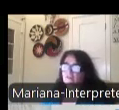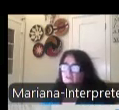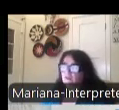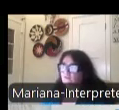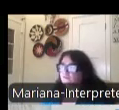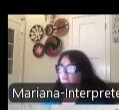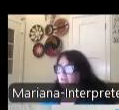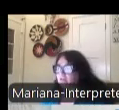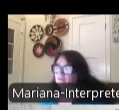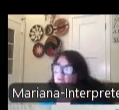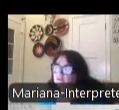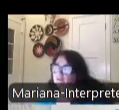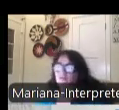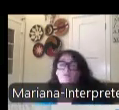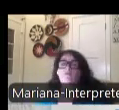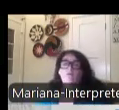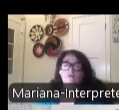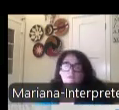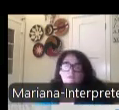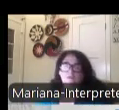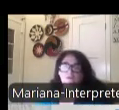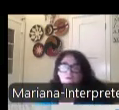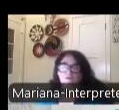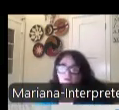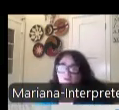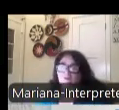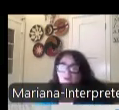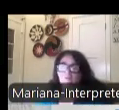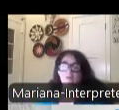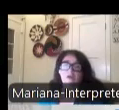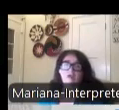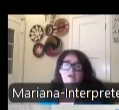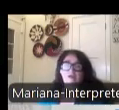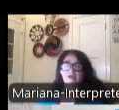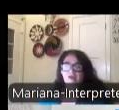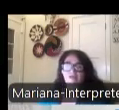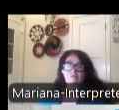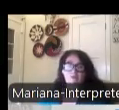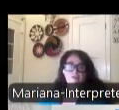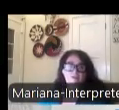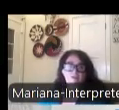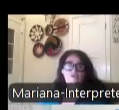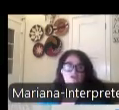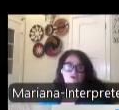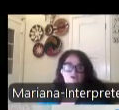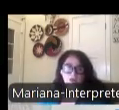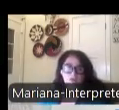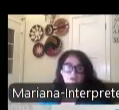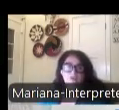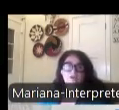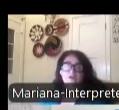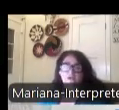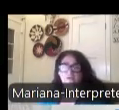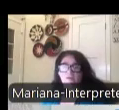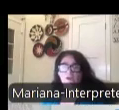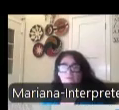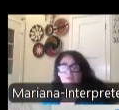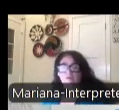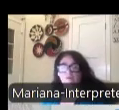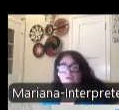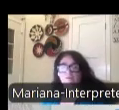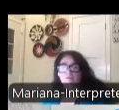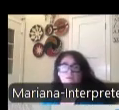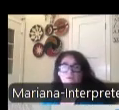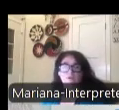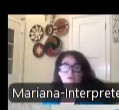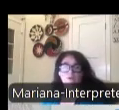head. And as that atmospheric sponge expands, we eventually expect to see an increase in the intensity of the